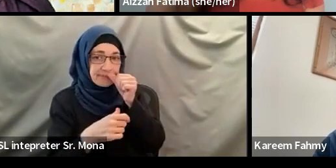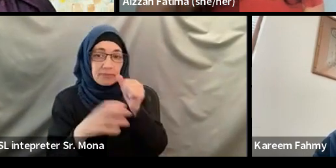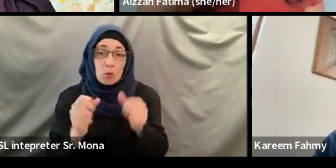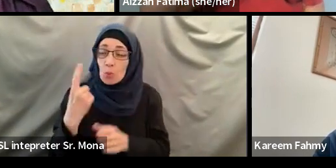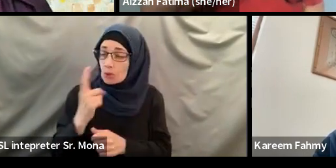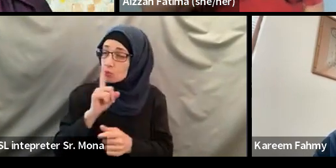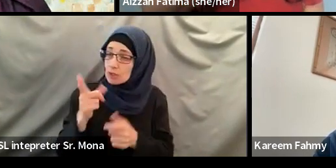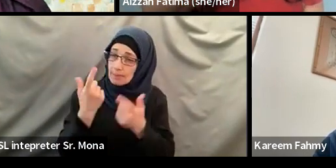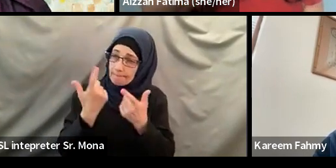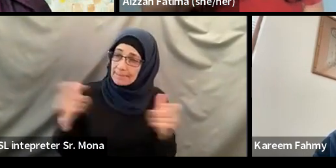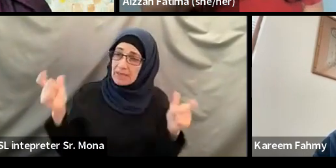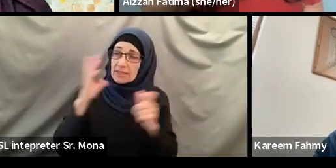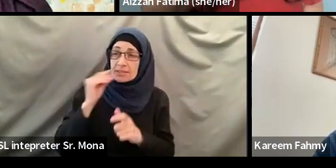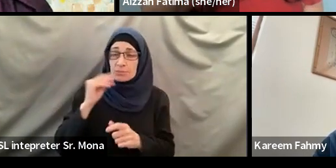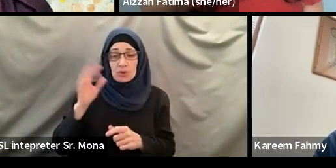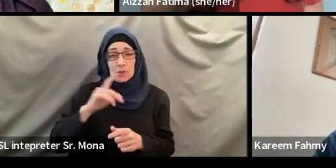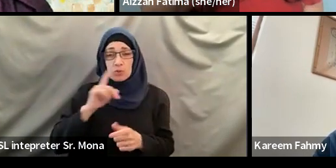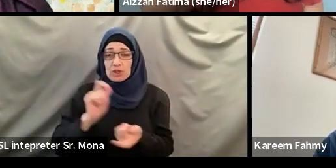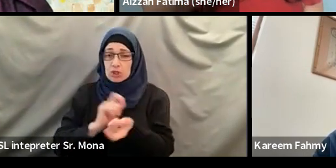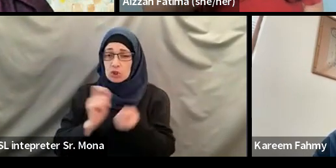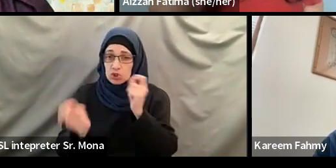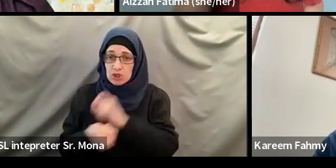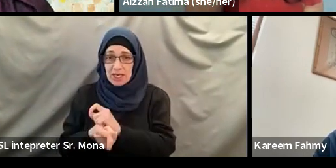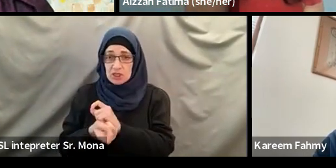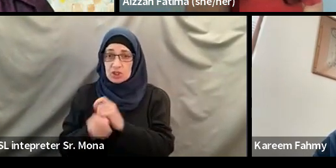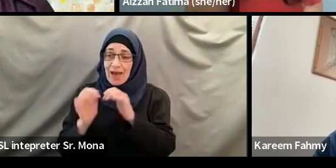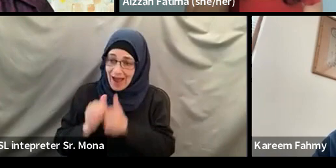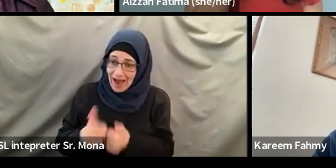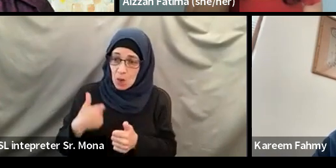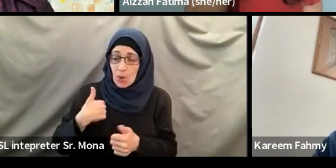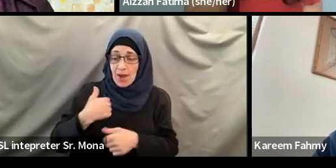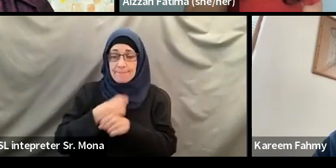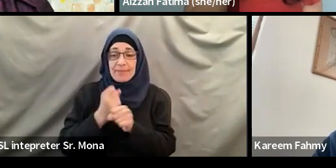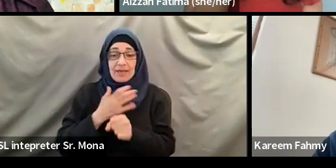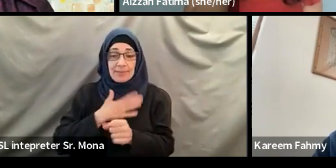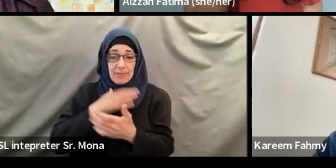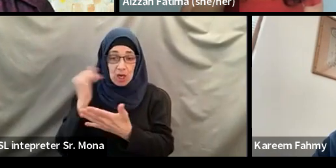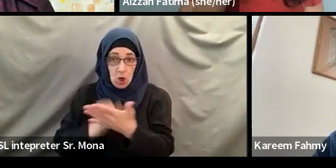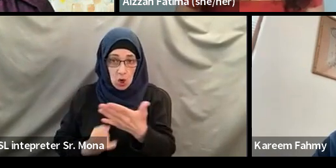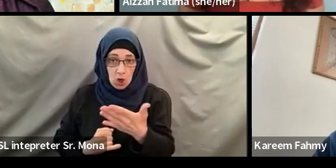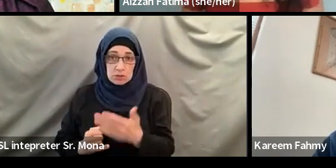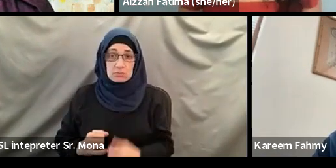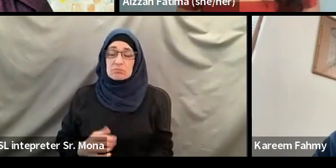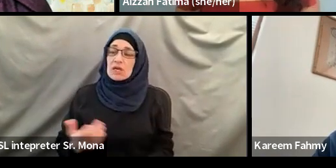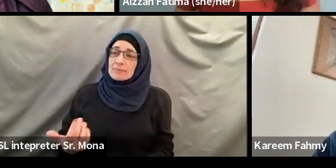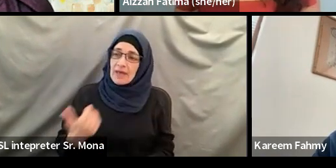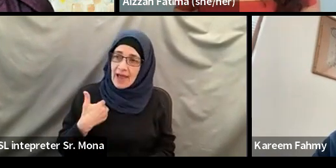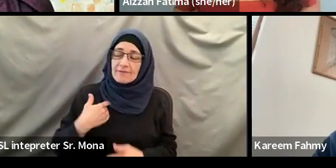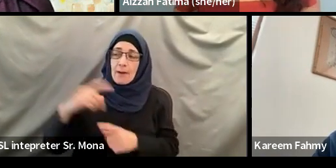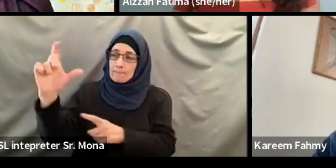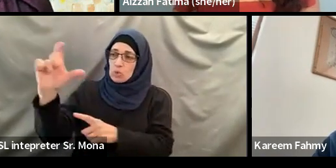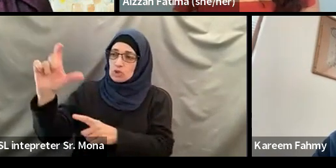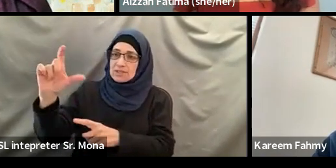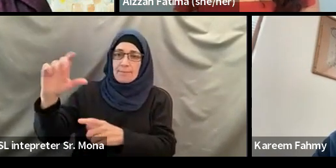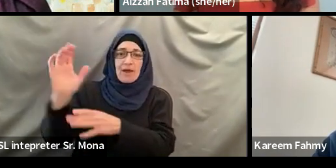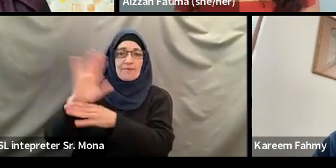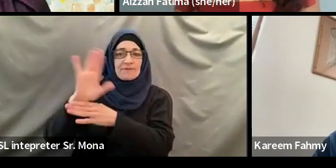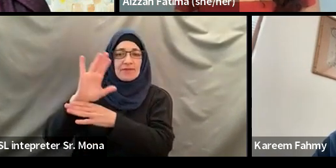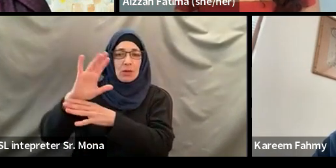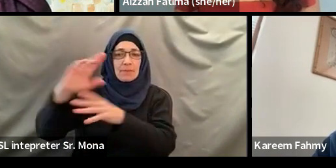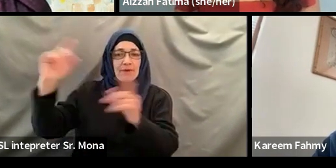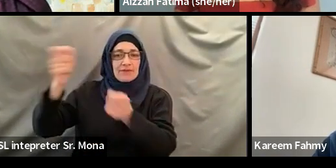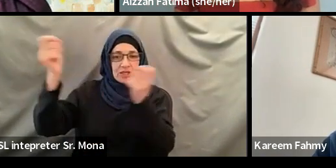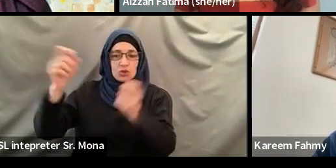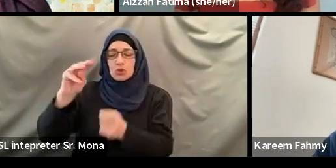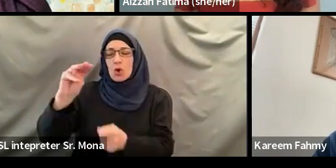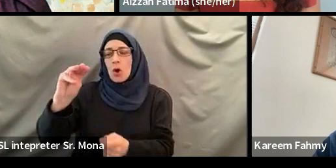changed the way that I sort of make my art is there's this Muslim film festival called the Moskers, and